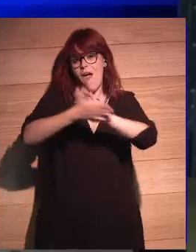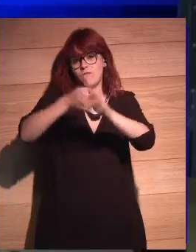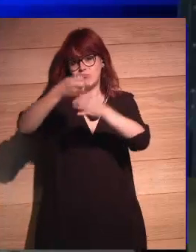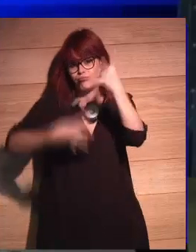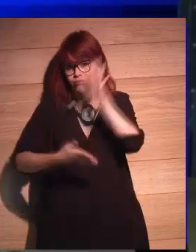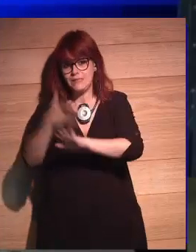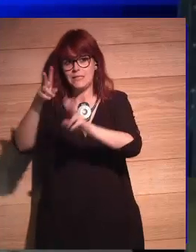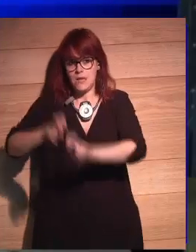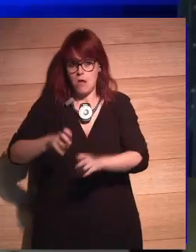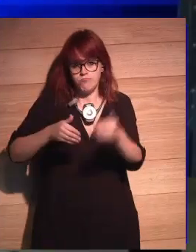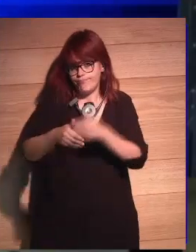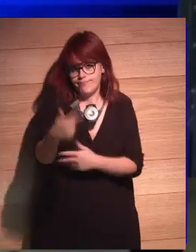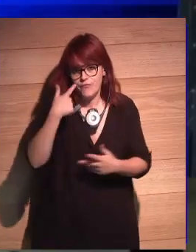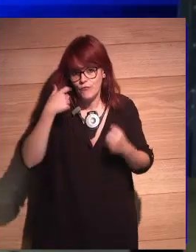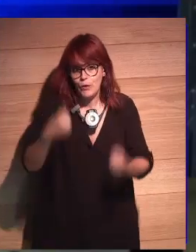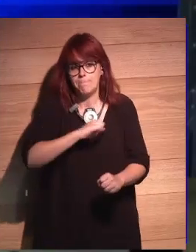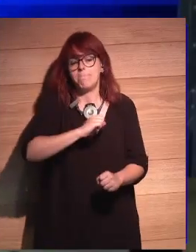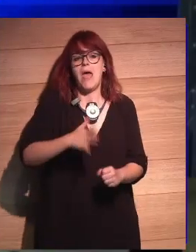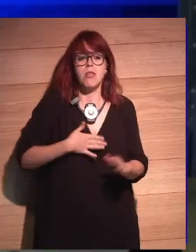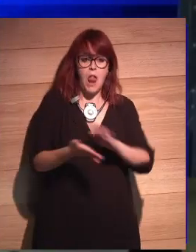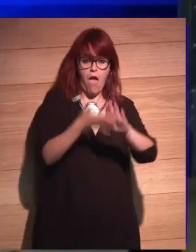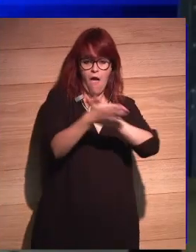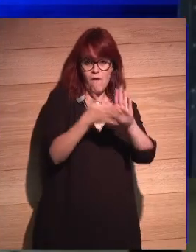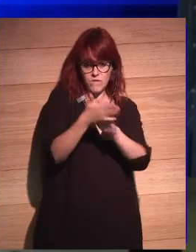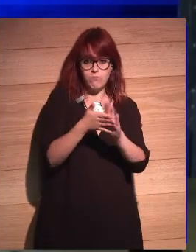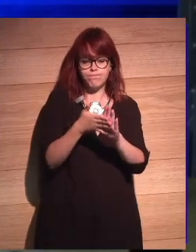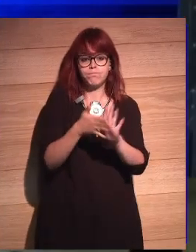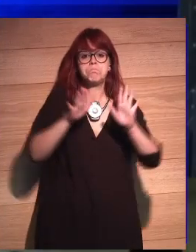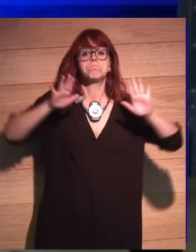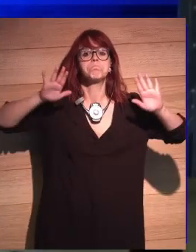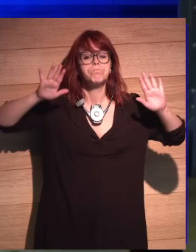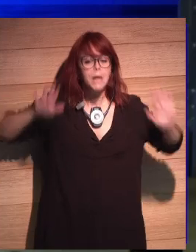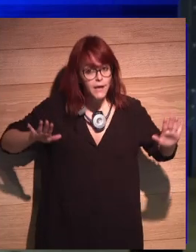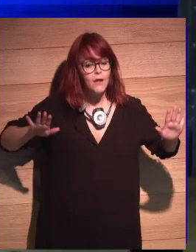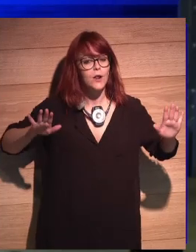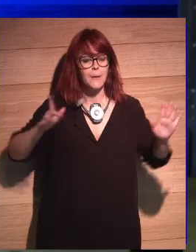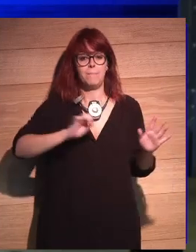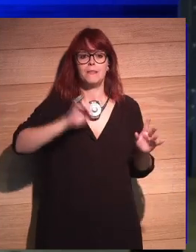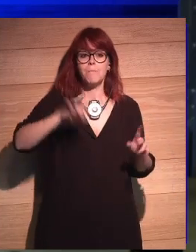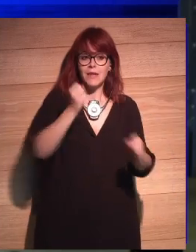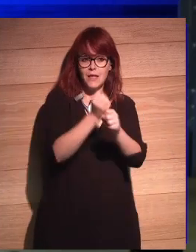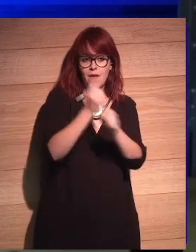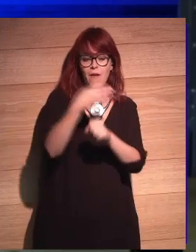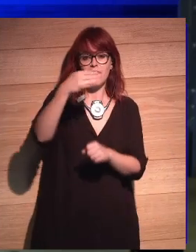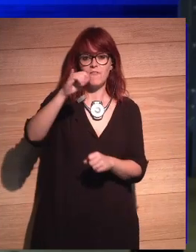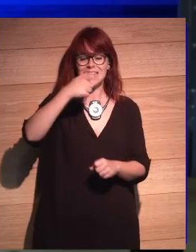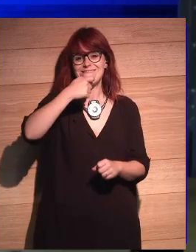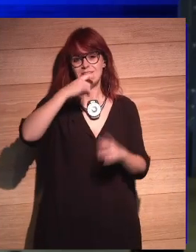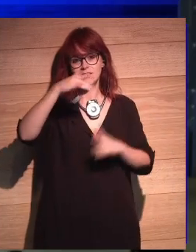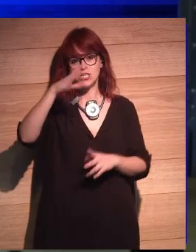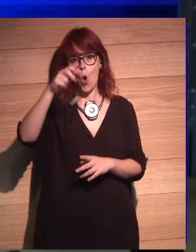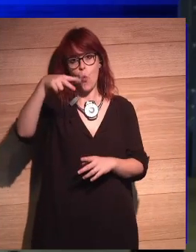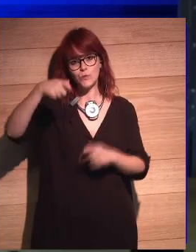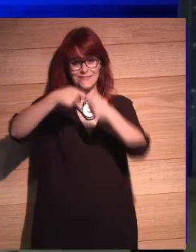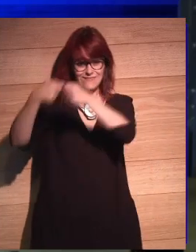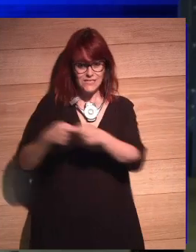tomorrow. We did it, funny enough, with the British Council and all these other universities. So thank